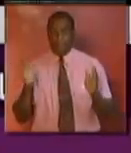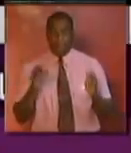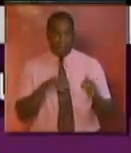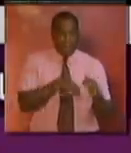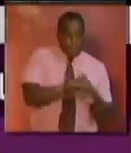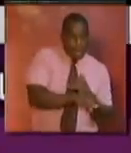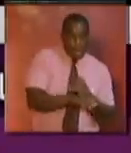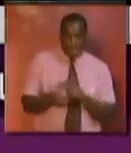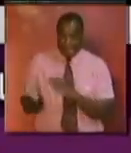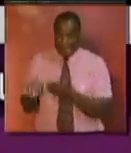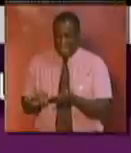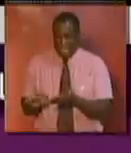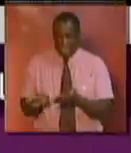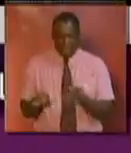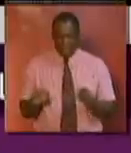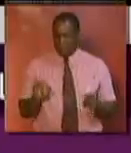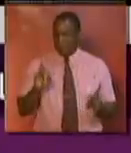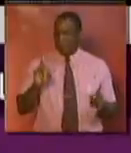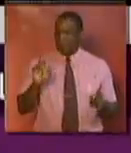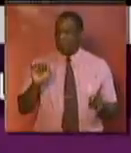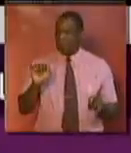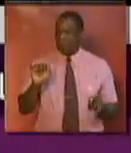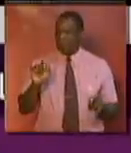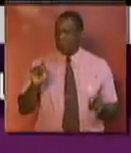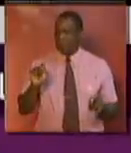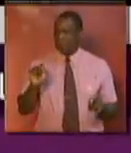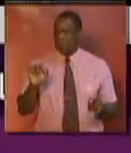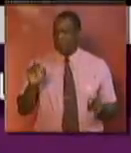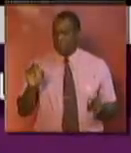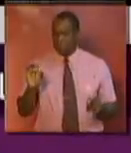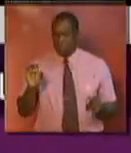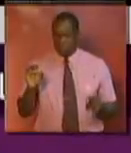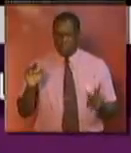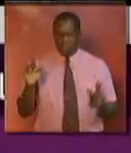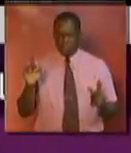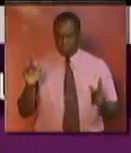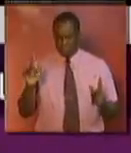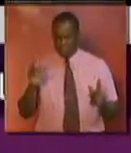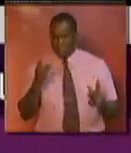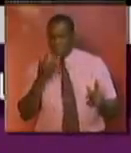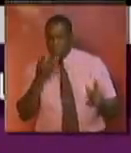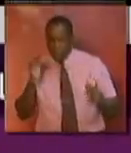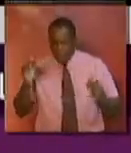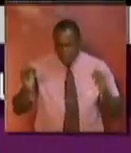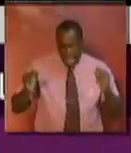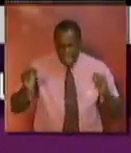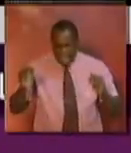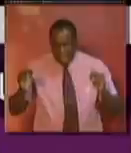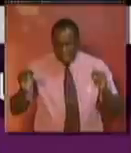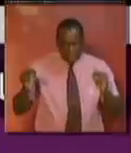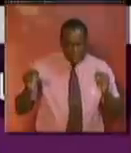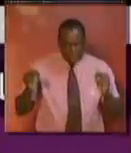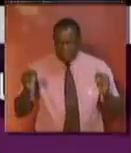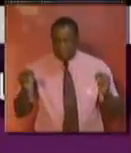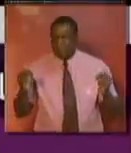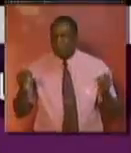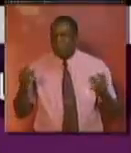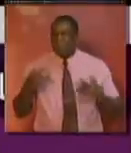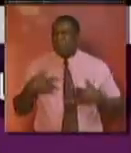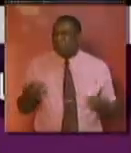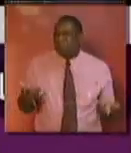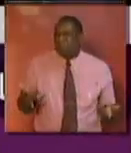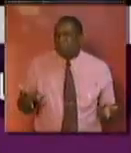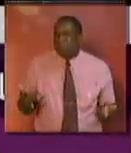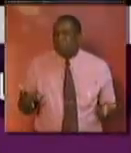there's a preferred type of balance there. Is this declining trend of births something that we should be concerned